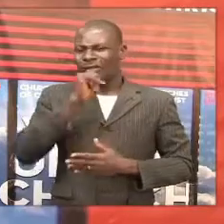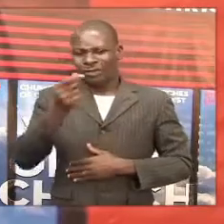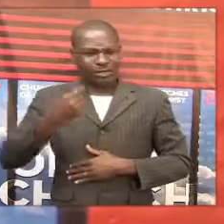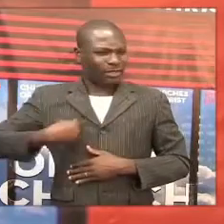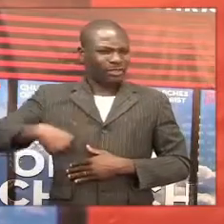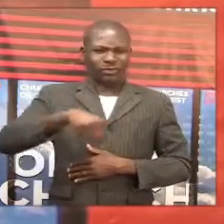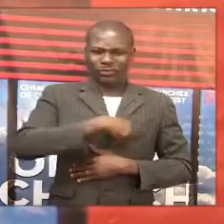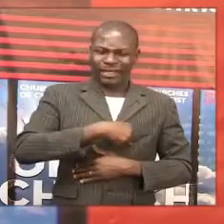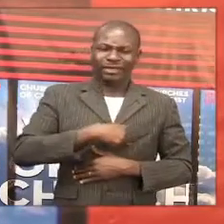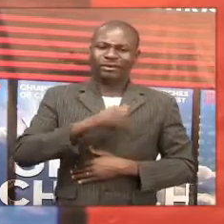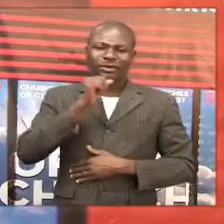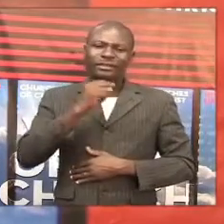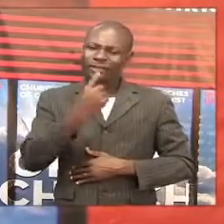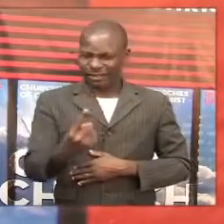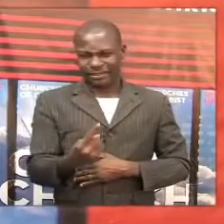ayakasem.